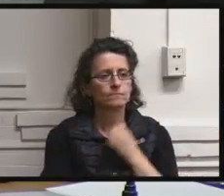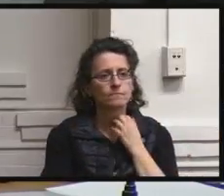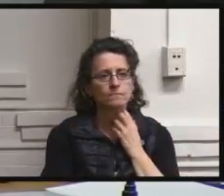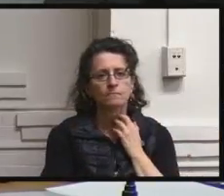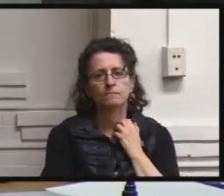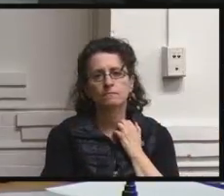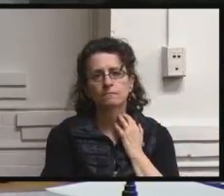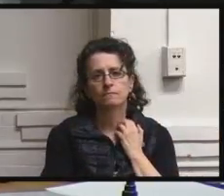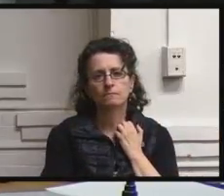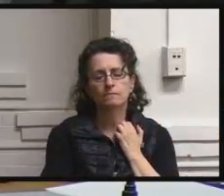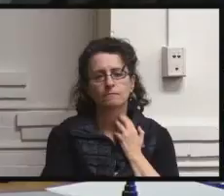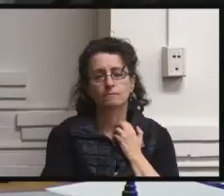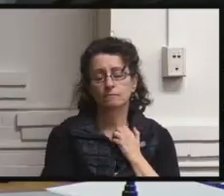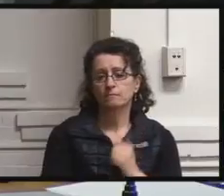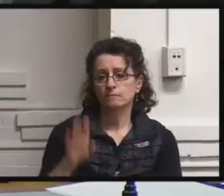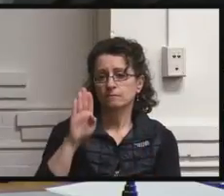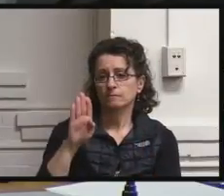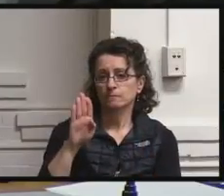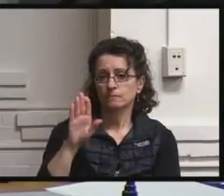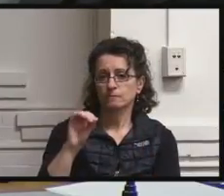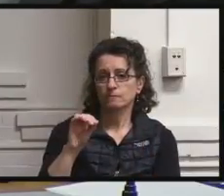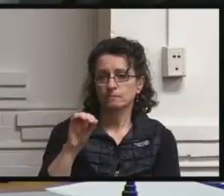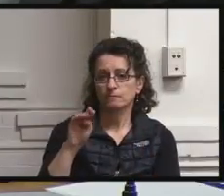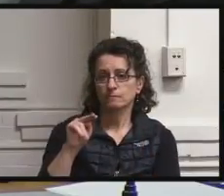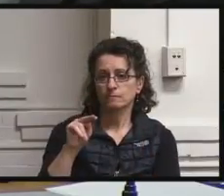decision on bonding to